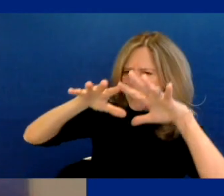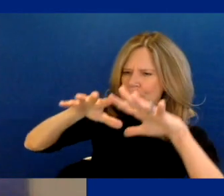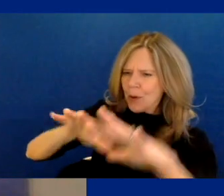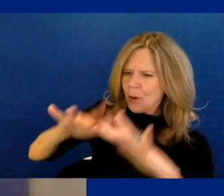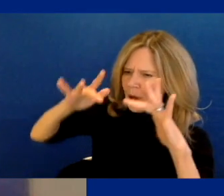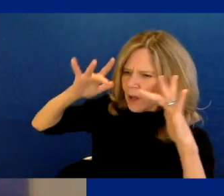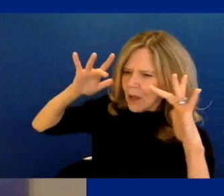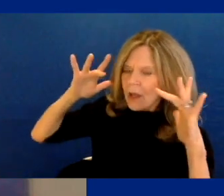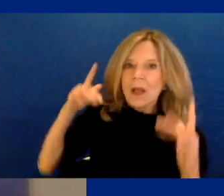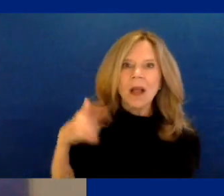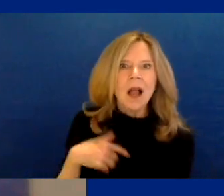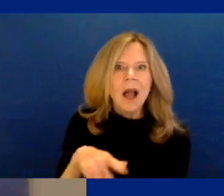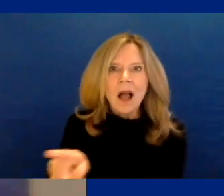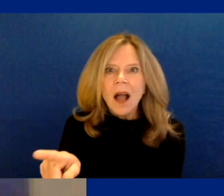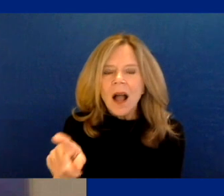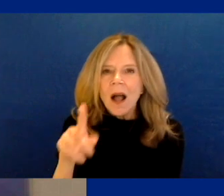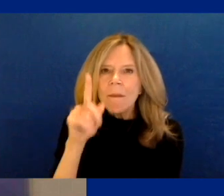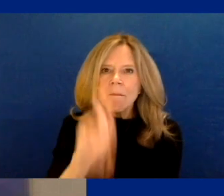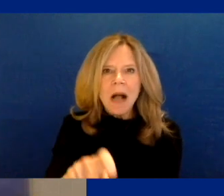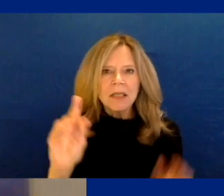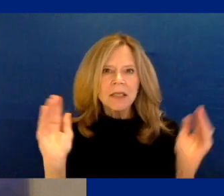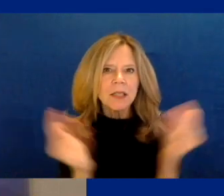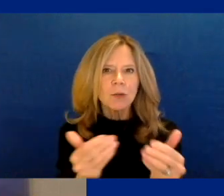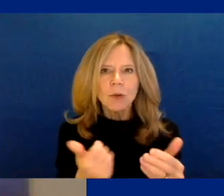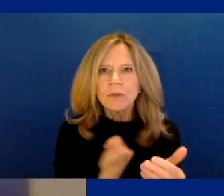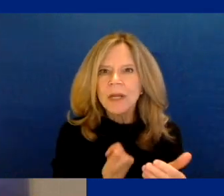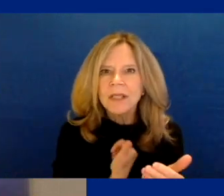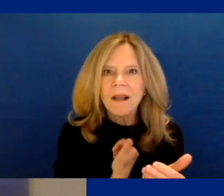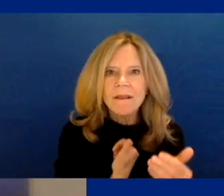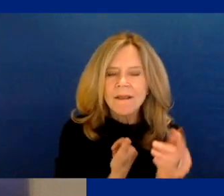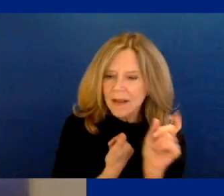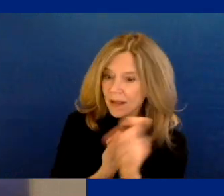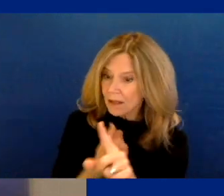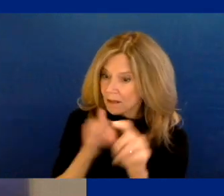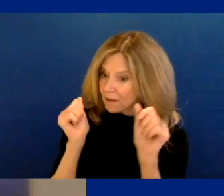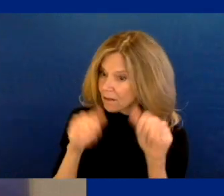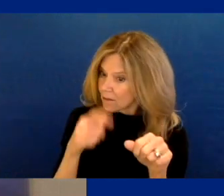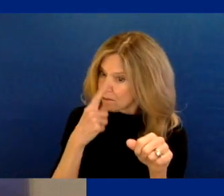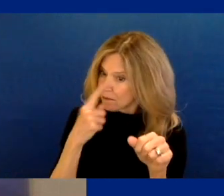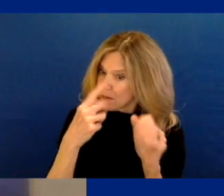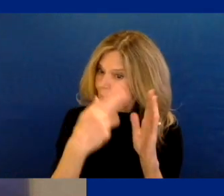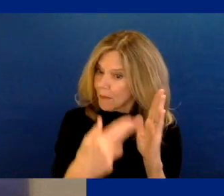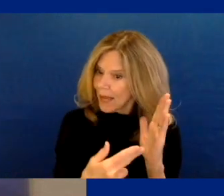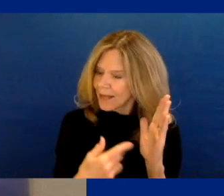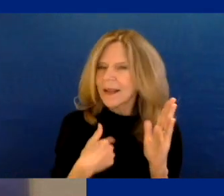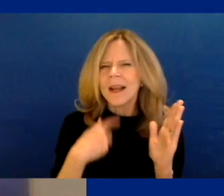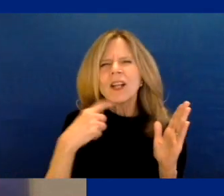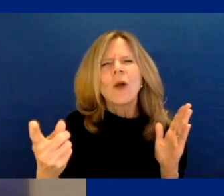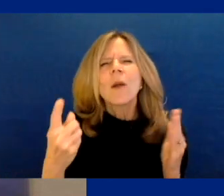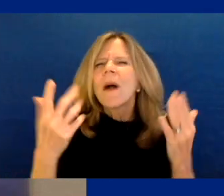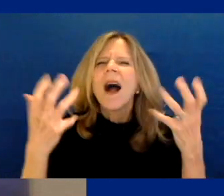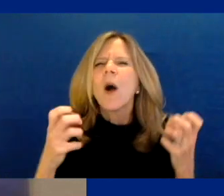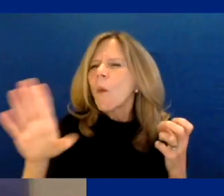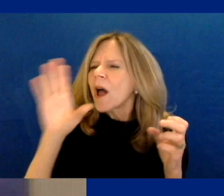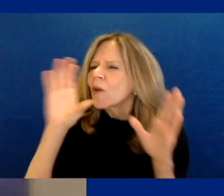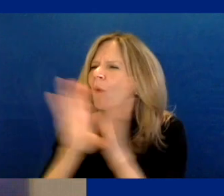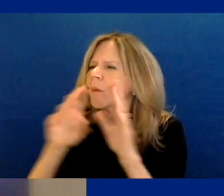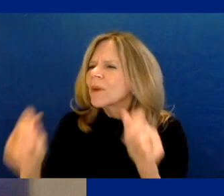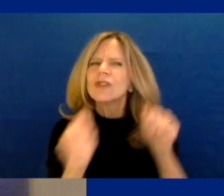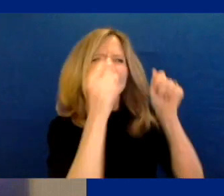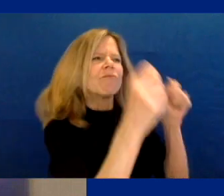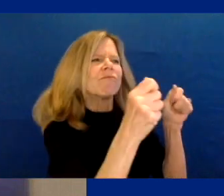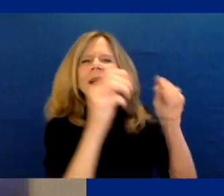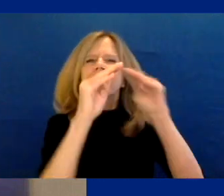that I knew this was somebody that I had to introduce myself to. I asked him if I could paint him. I told him I wanted to get him on the walls